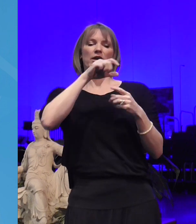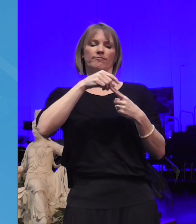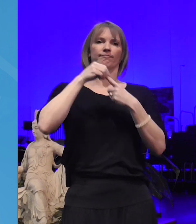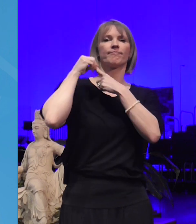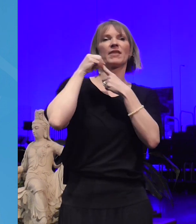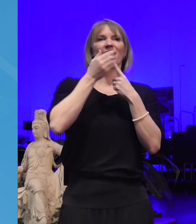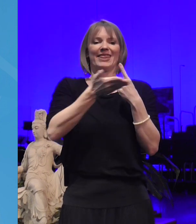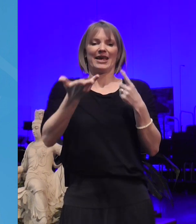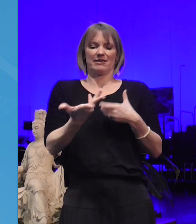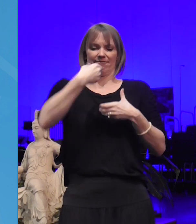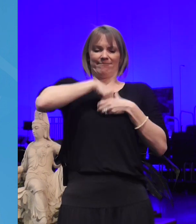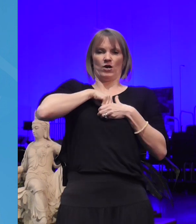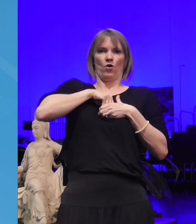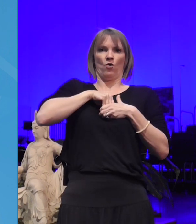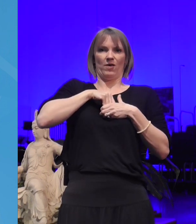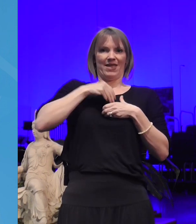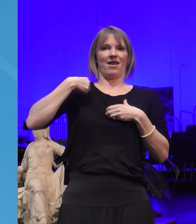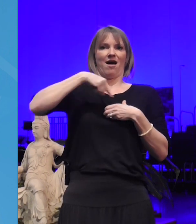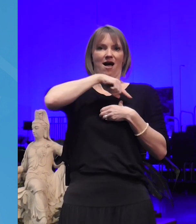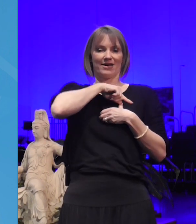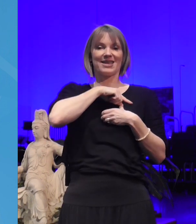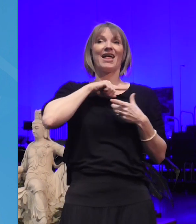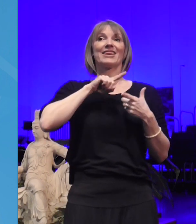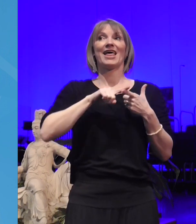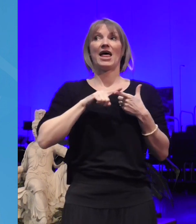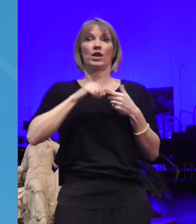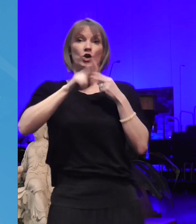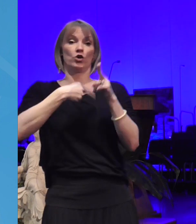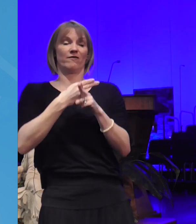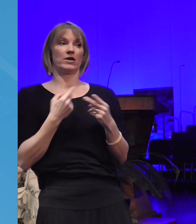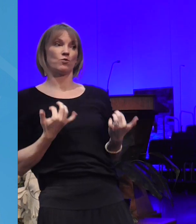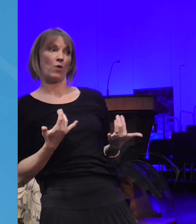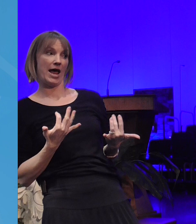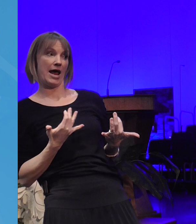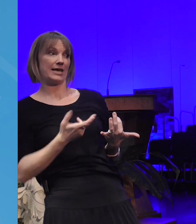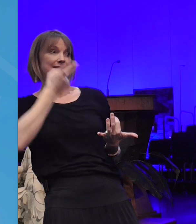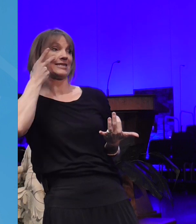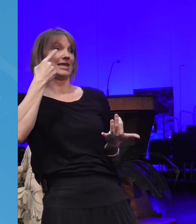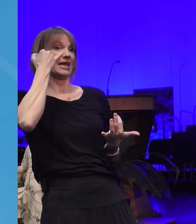all, and then stands back to see if we can find them."